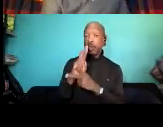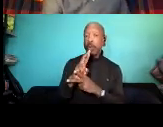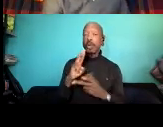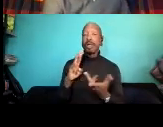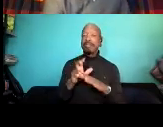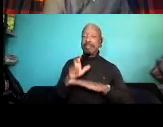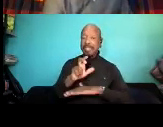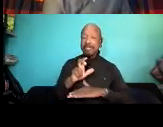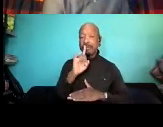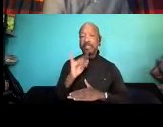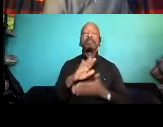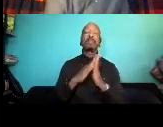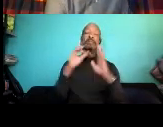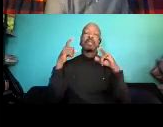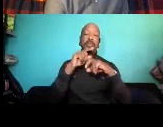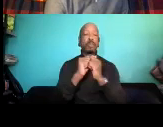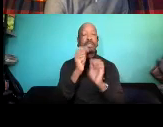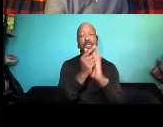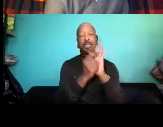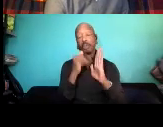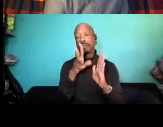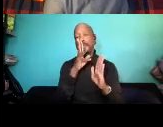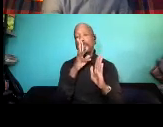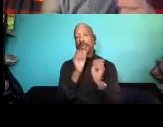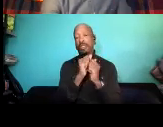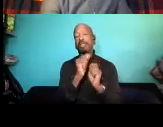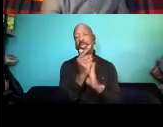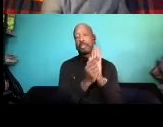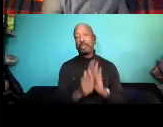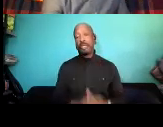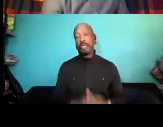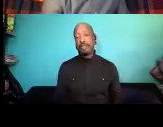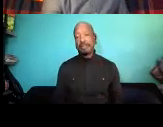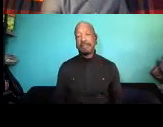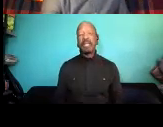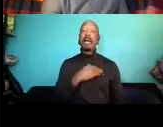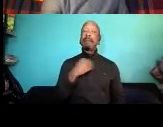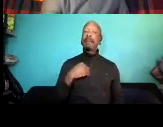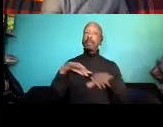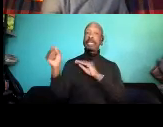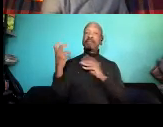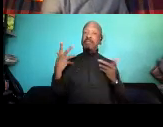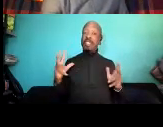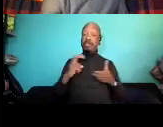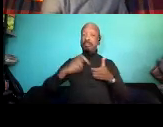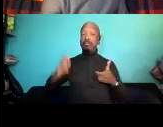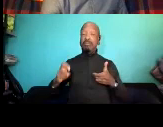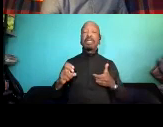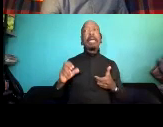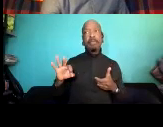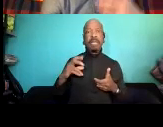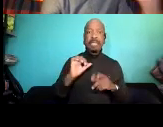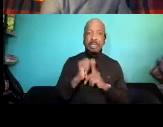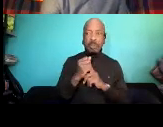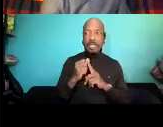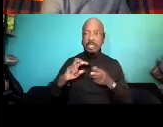complicated with the law. So that's the time when you want to talk to an attorney. When a member leaves, especially when they leave under difficult